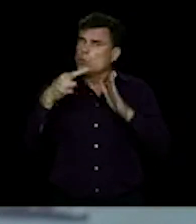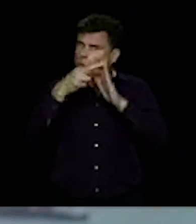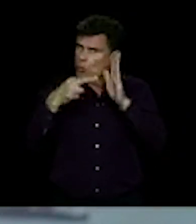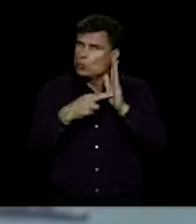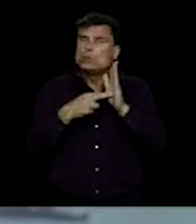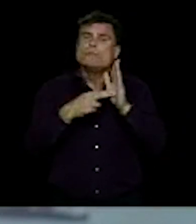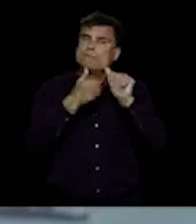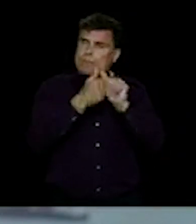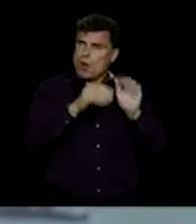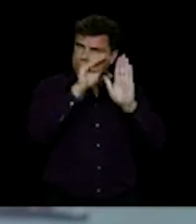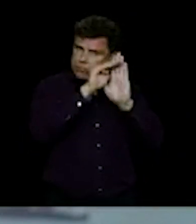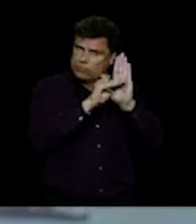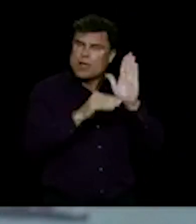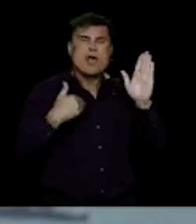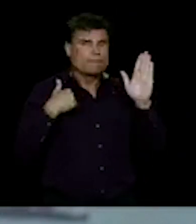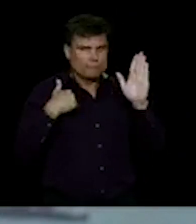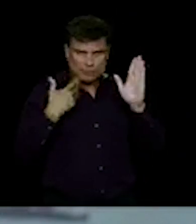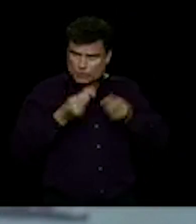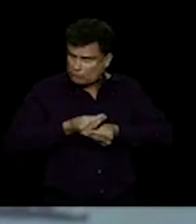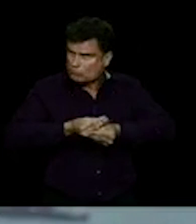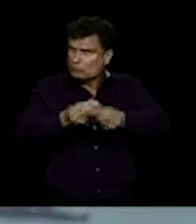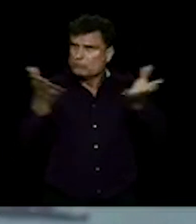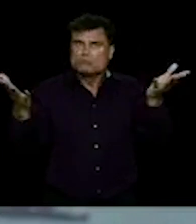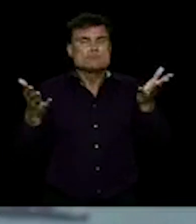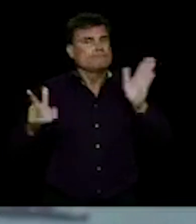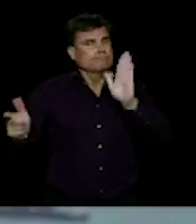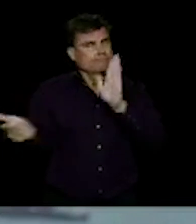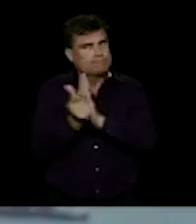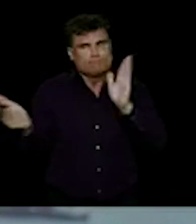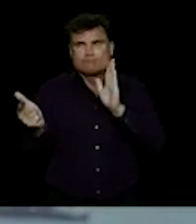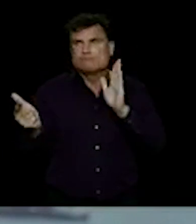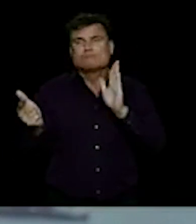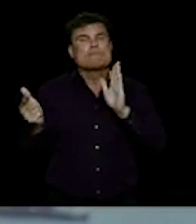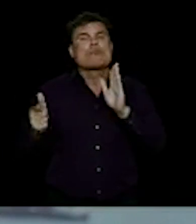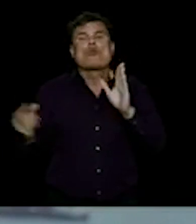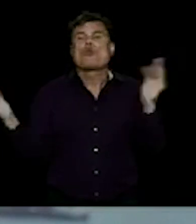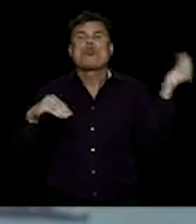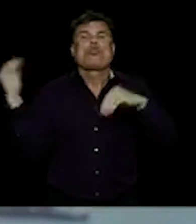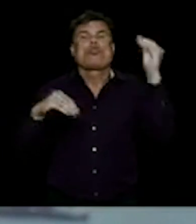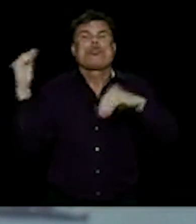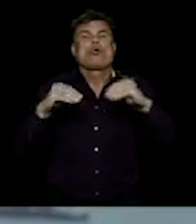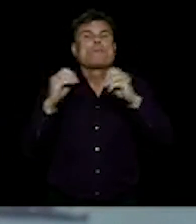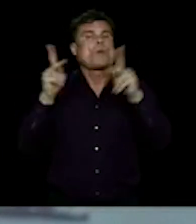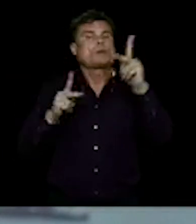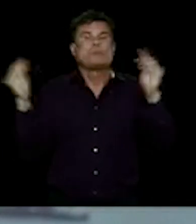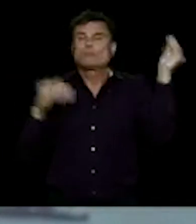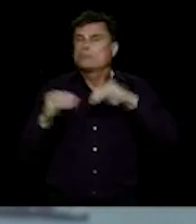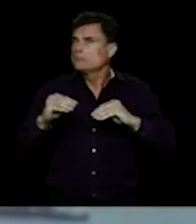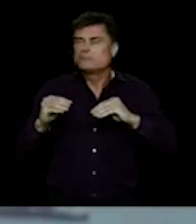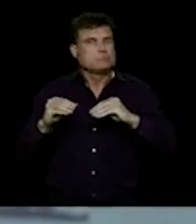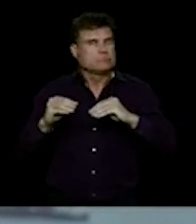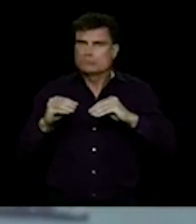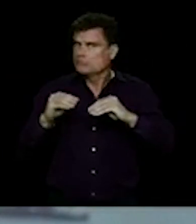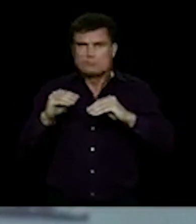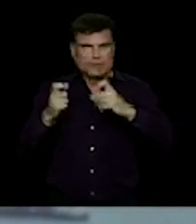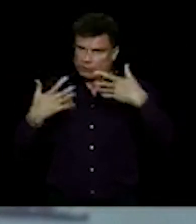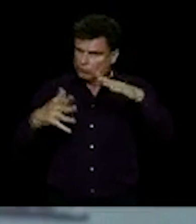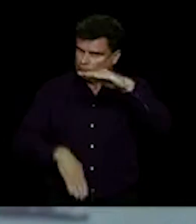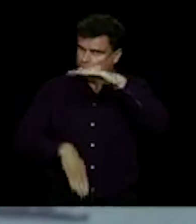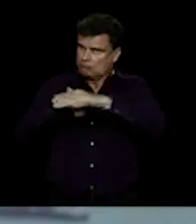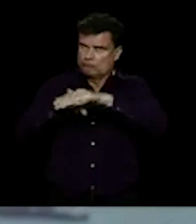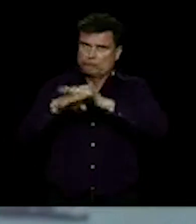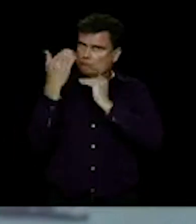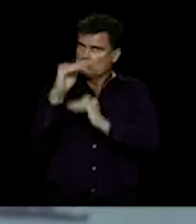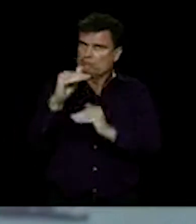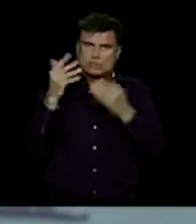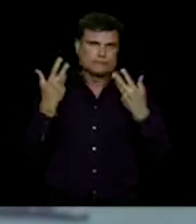houseboat or something like that. There has been a lot of work in the community in